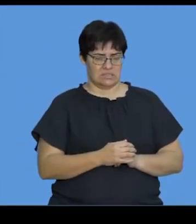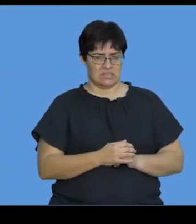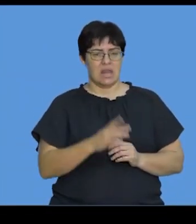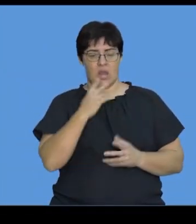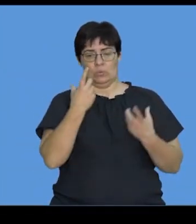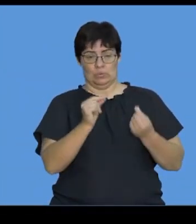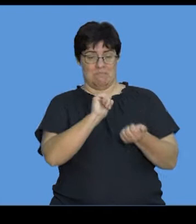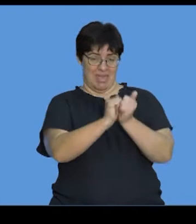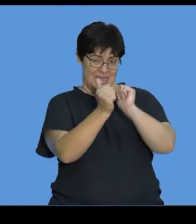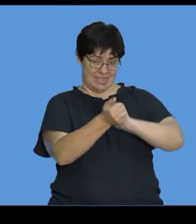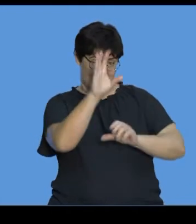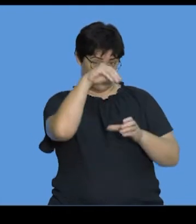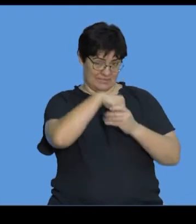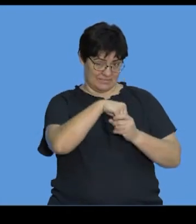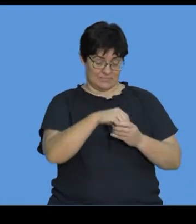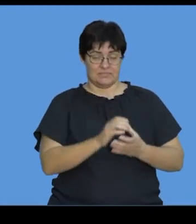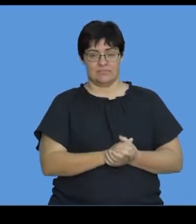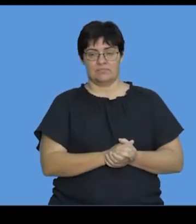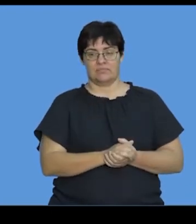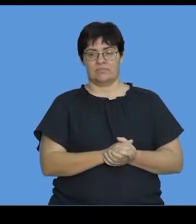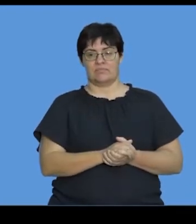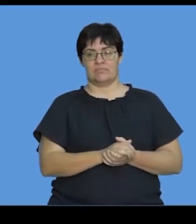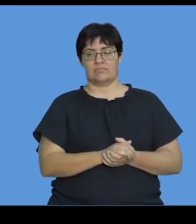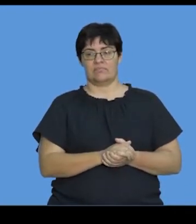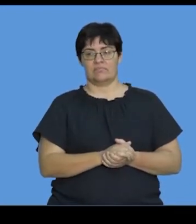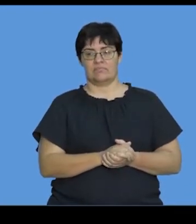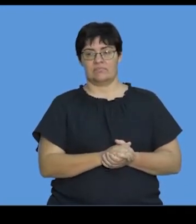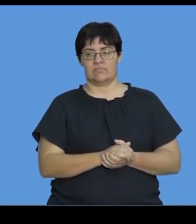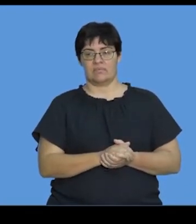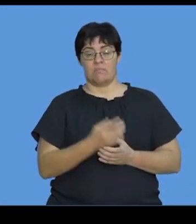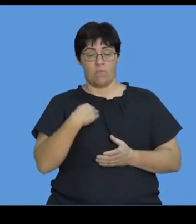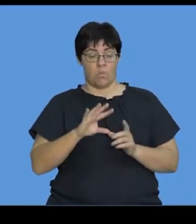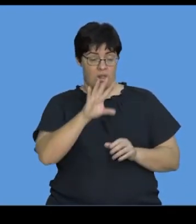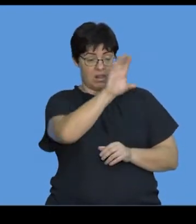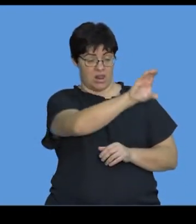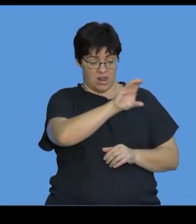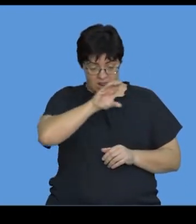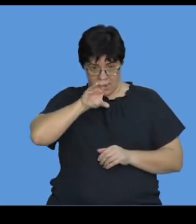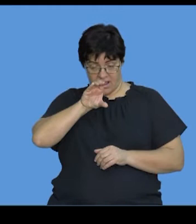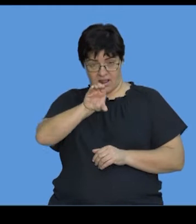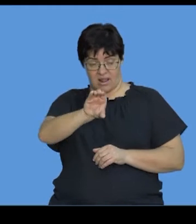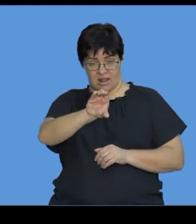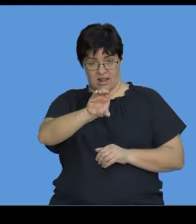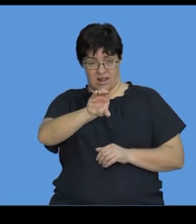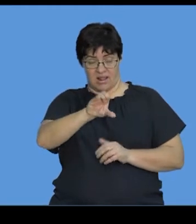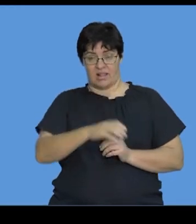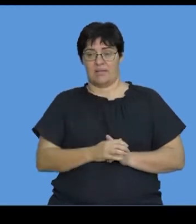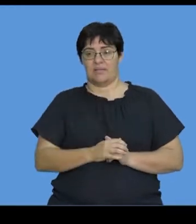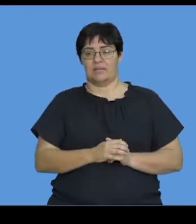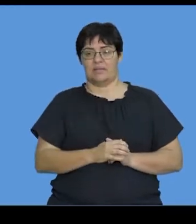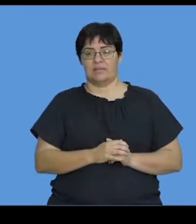maths thing, okay? So I'm going to take this part of the